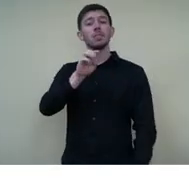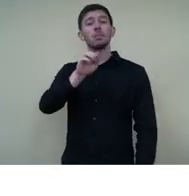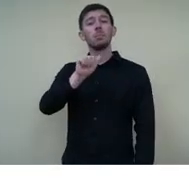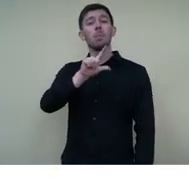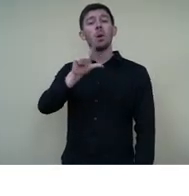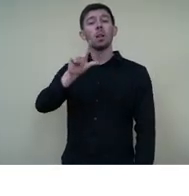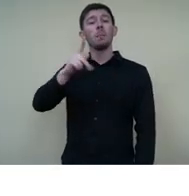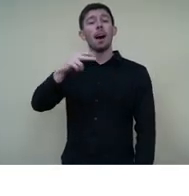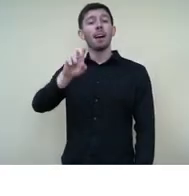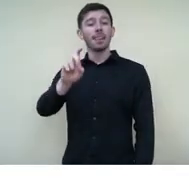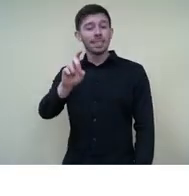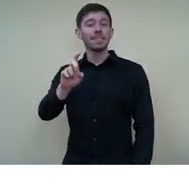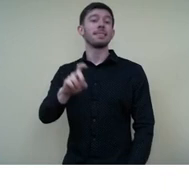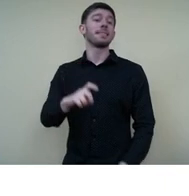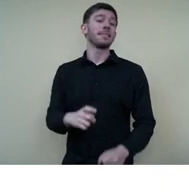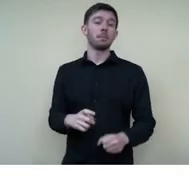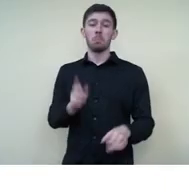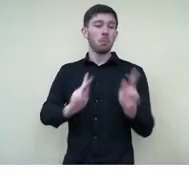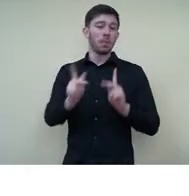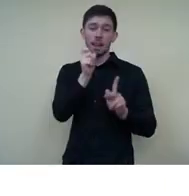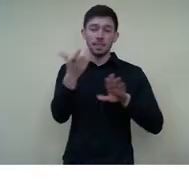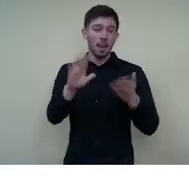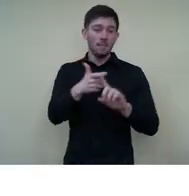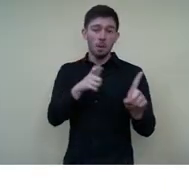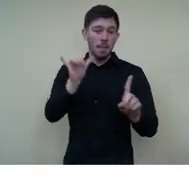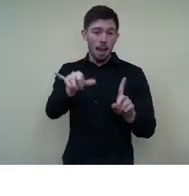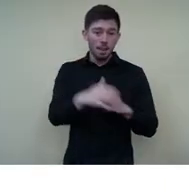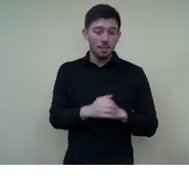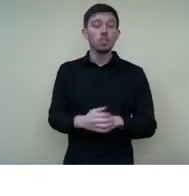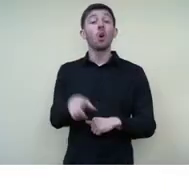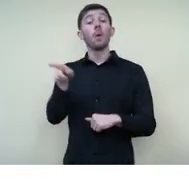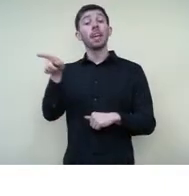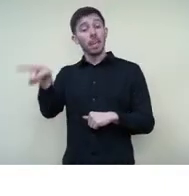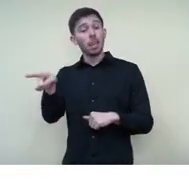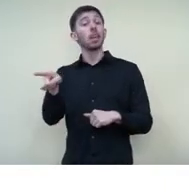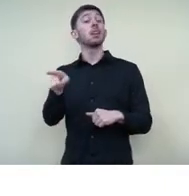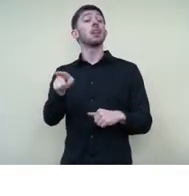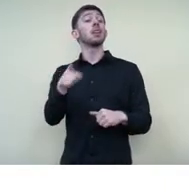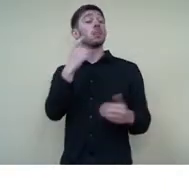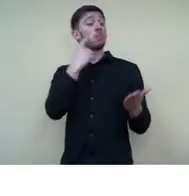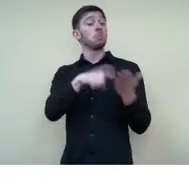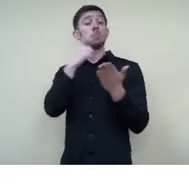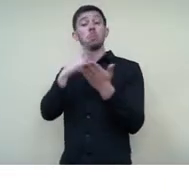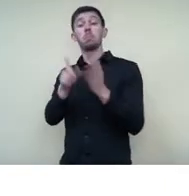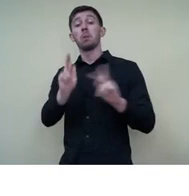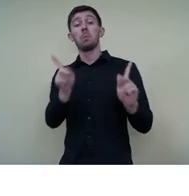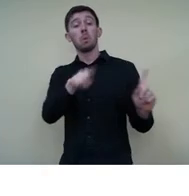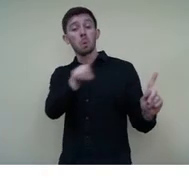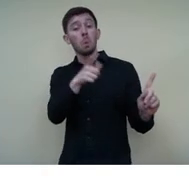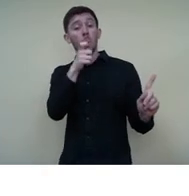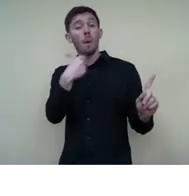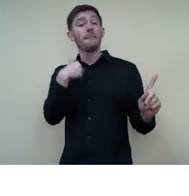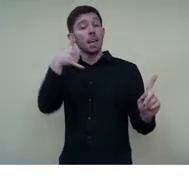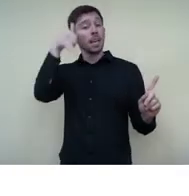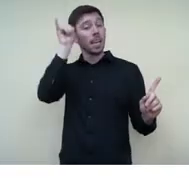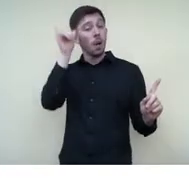and either be severely scarred or would die from it. He decided that he would sort of take some of the pus from people who had cowpox